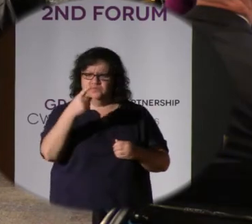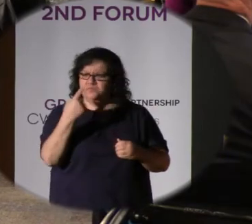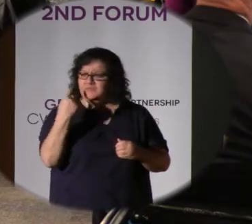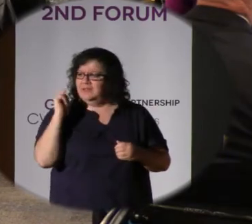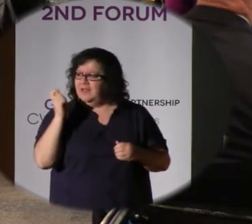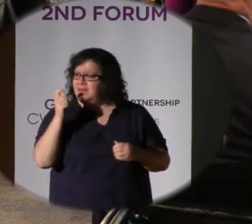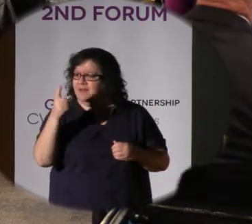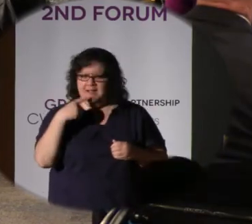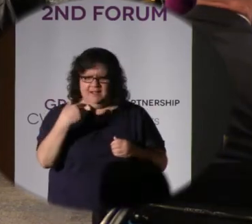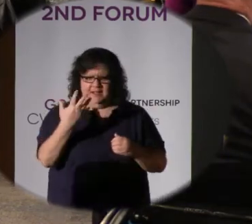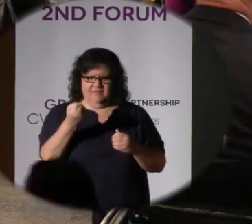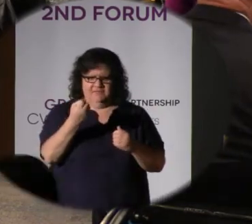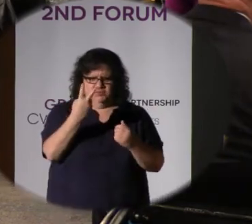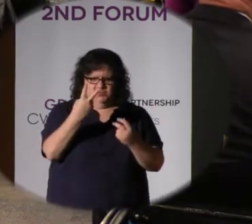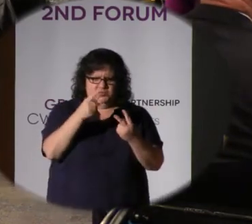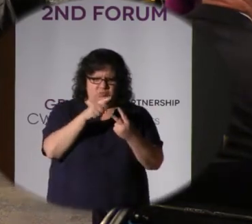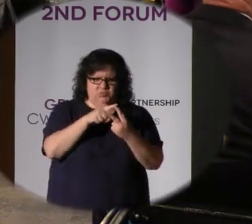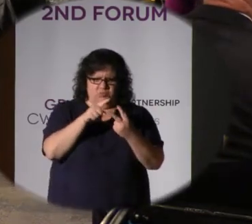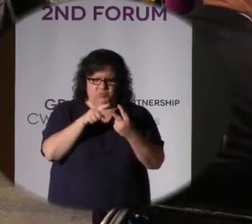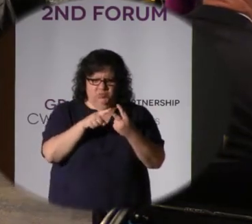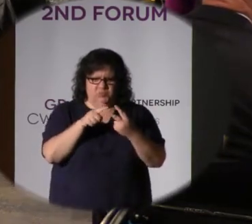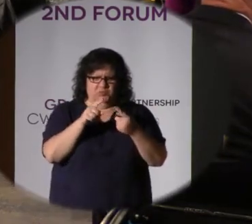very briefly?